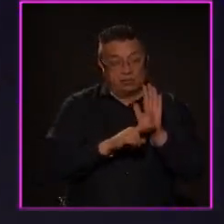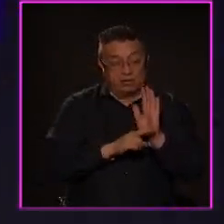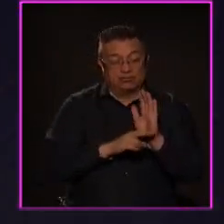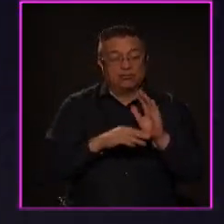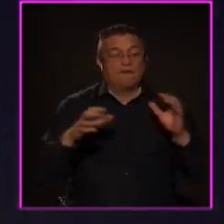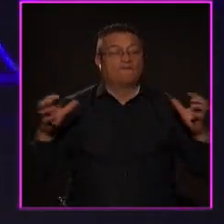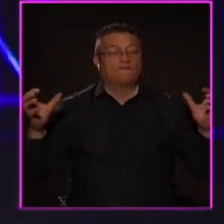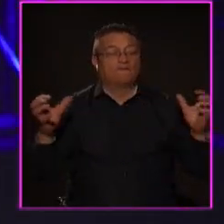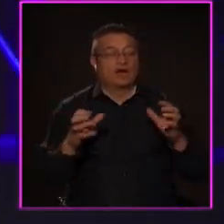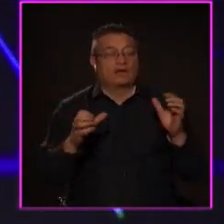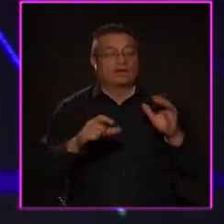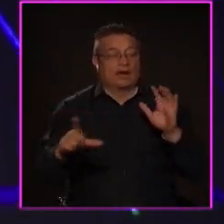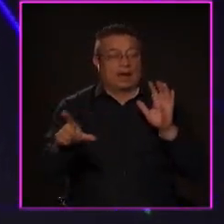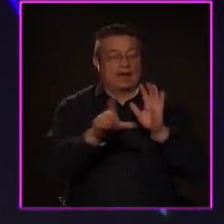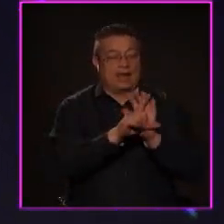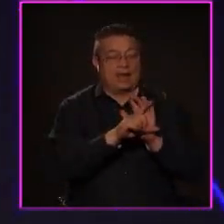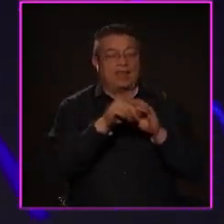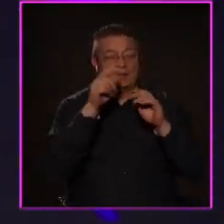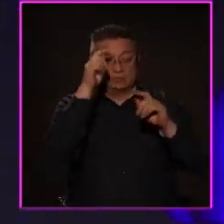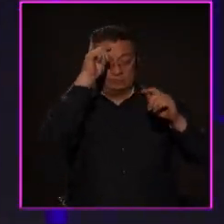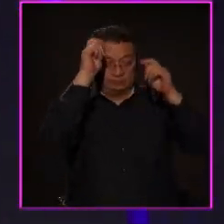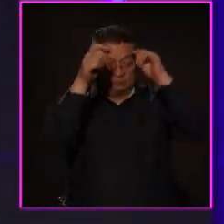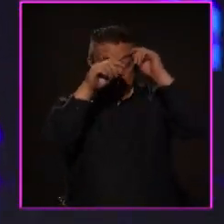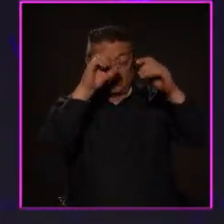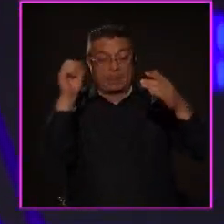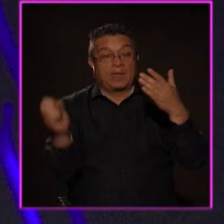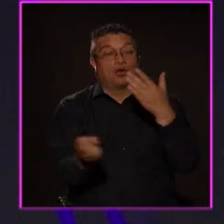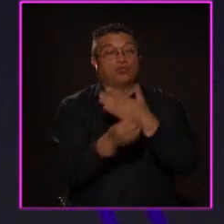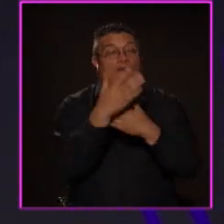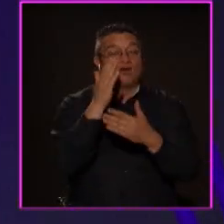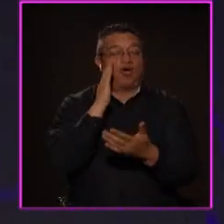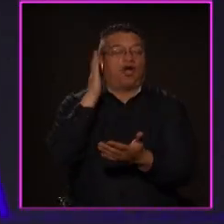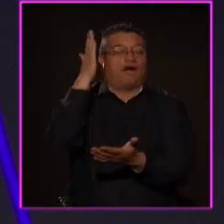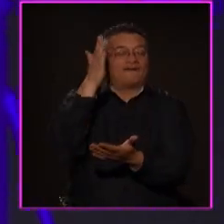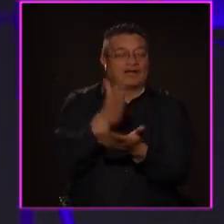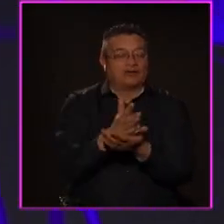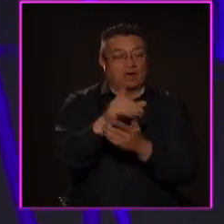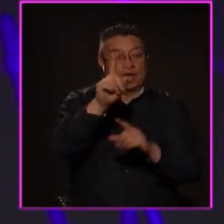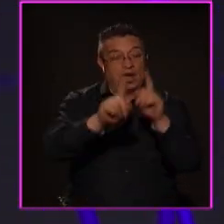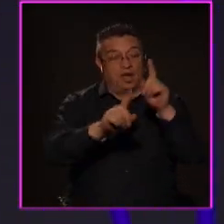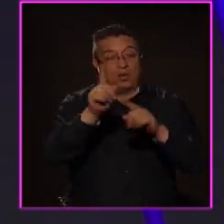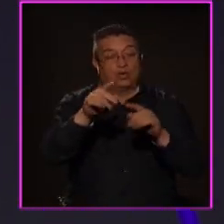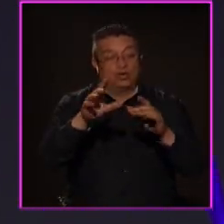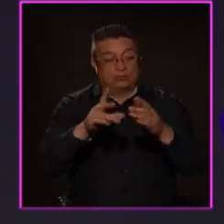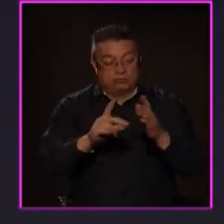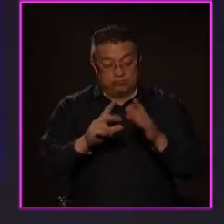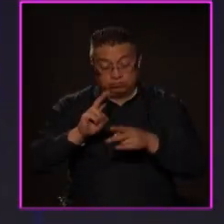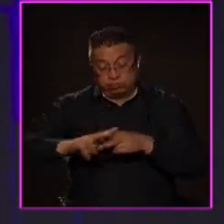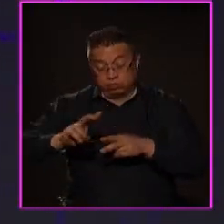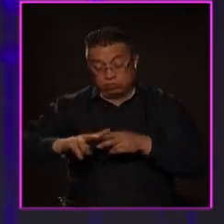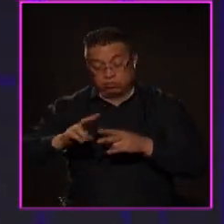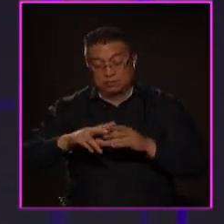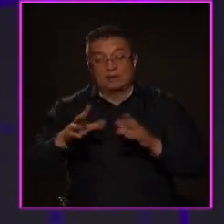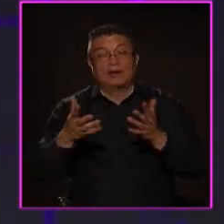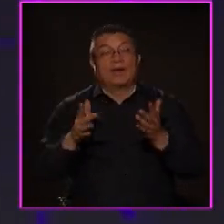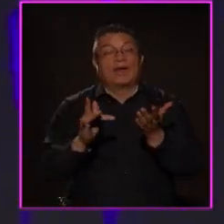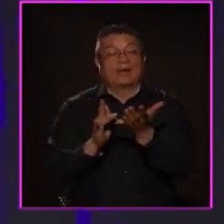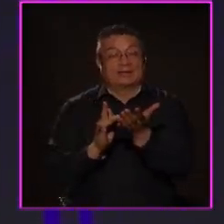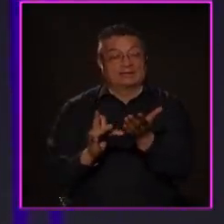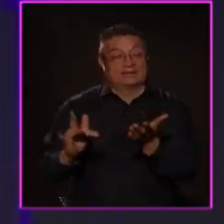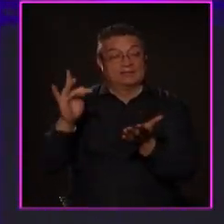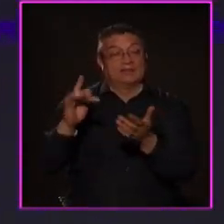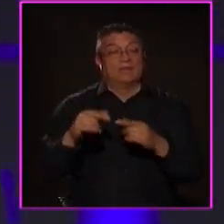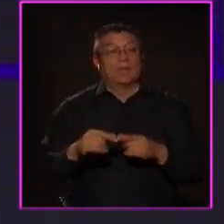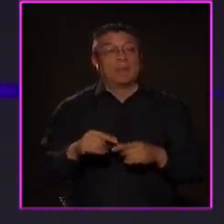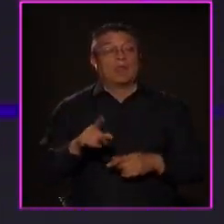create new obligations for those who are developing AI systems. And some countries are trying